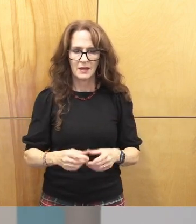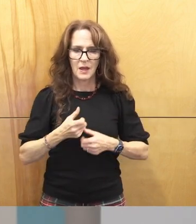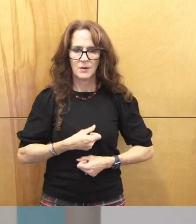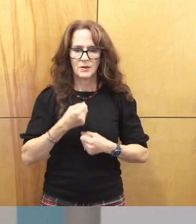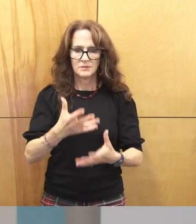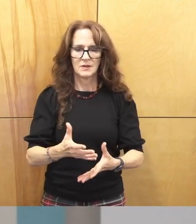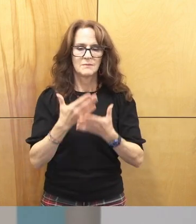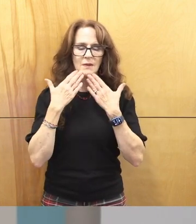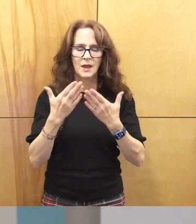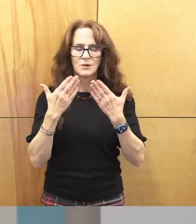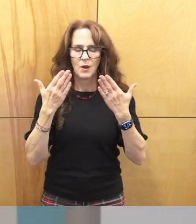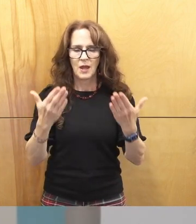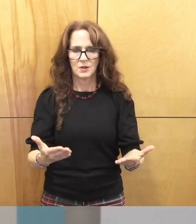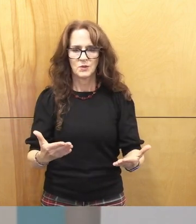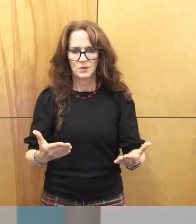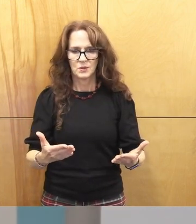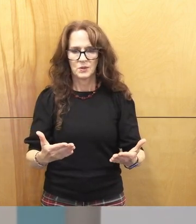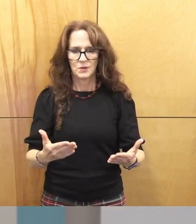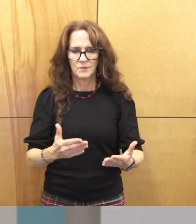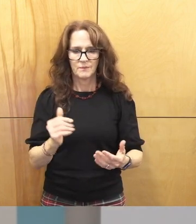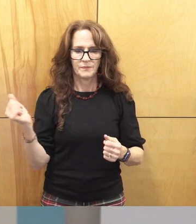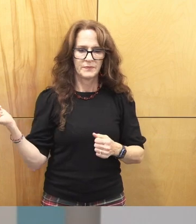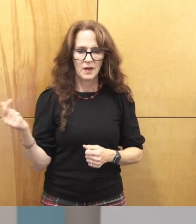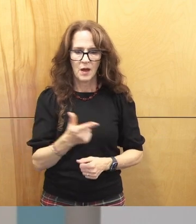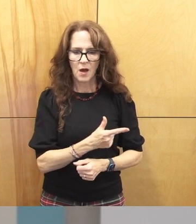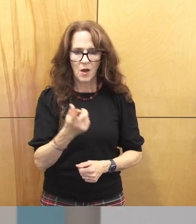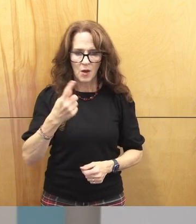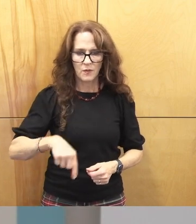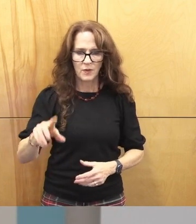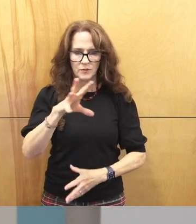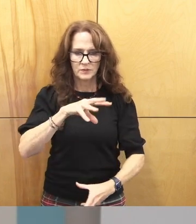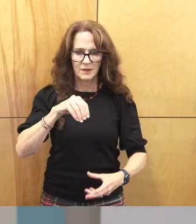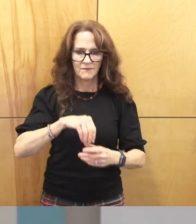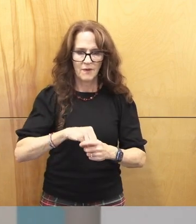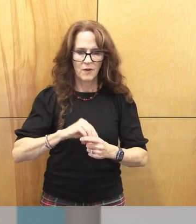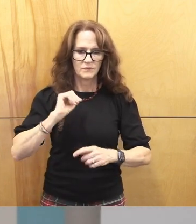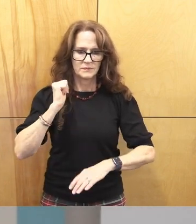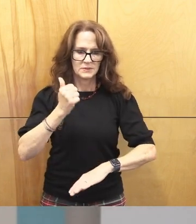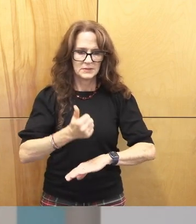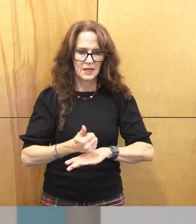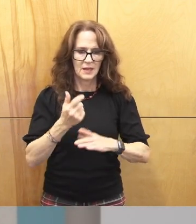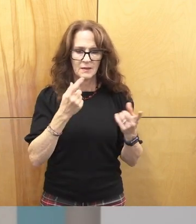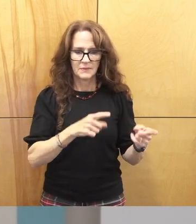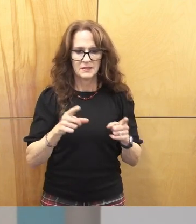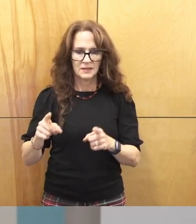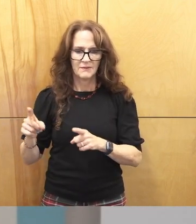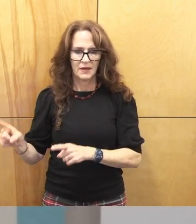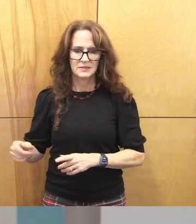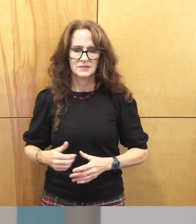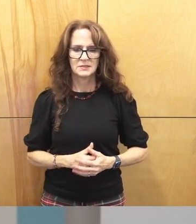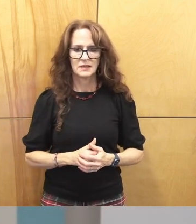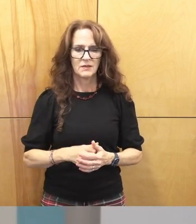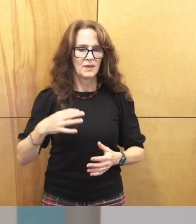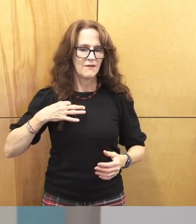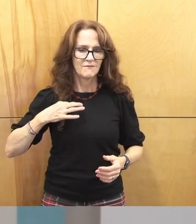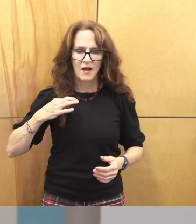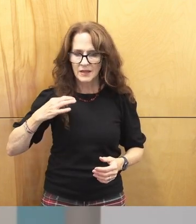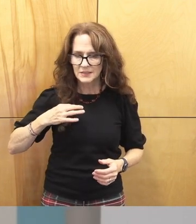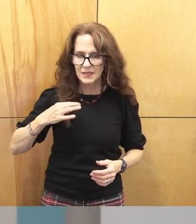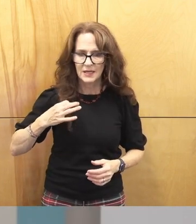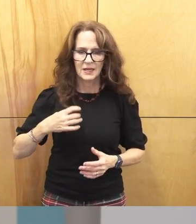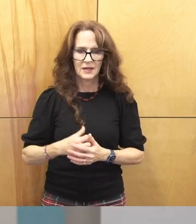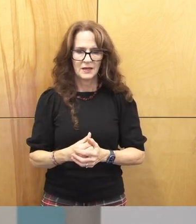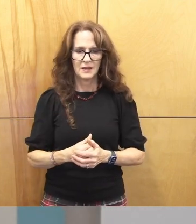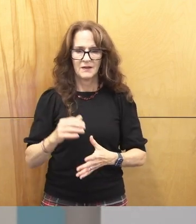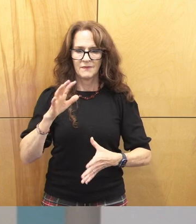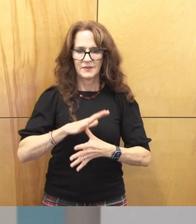express my gratitude for all of those who were involved in putting these events together, the volunteers, the